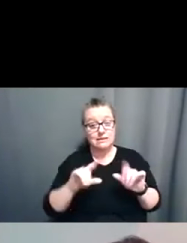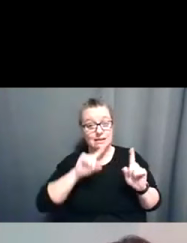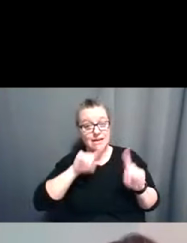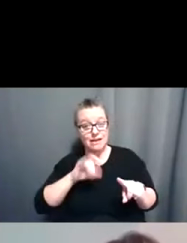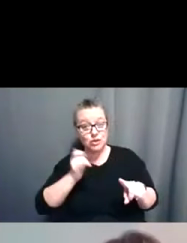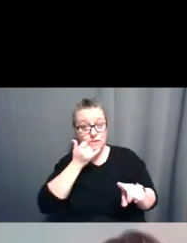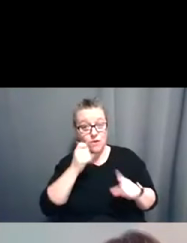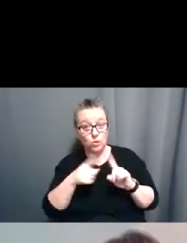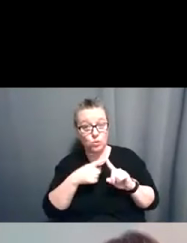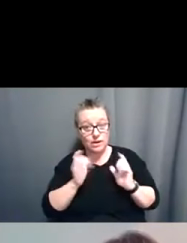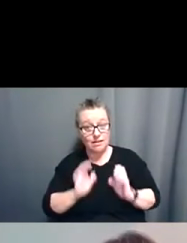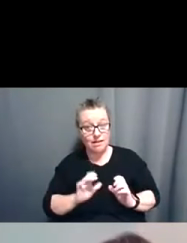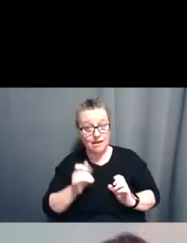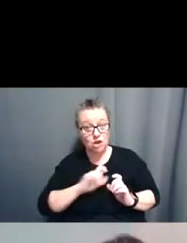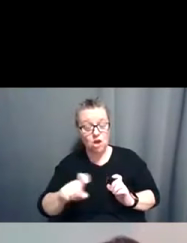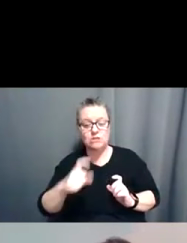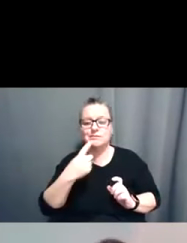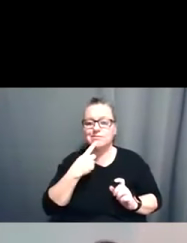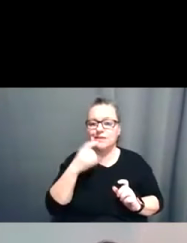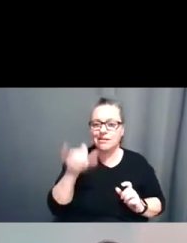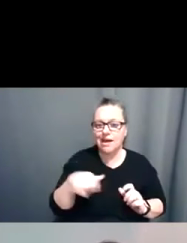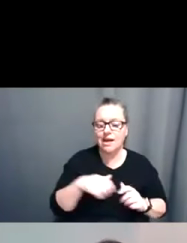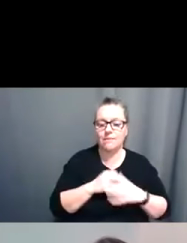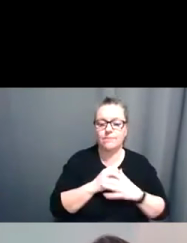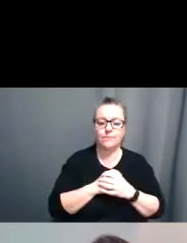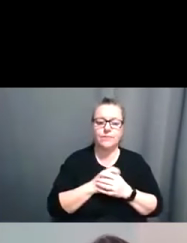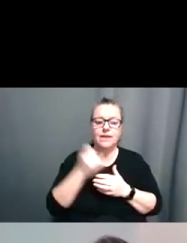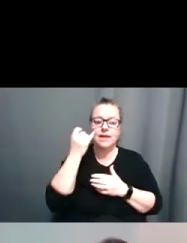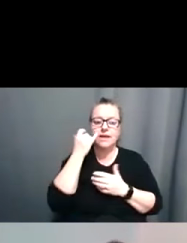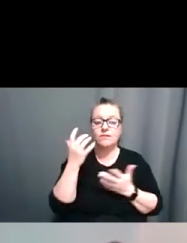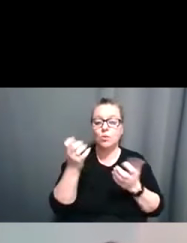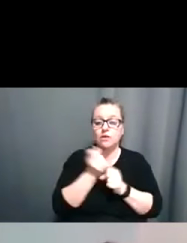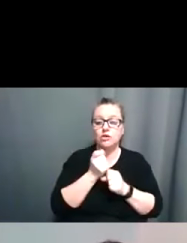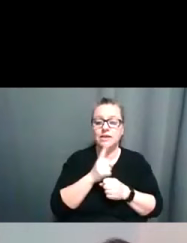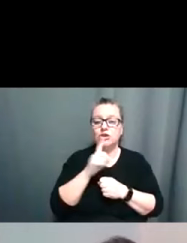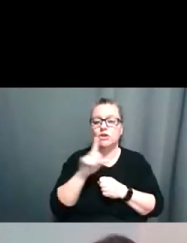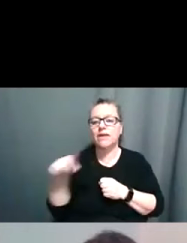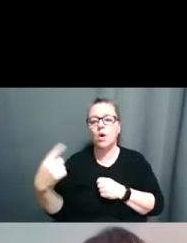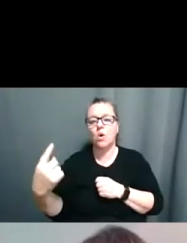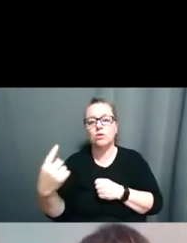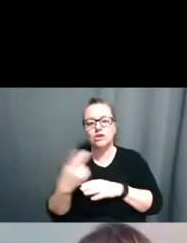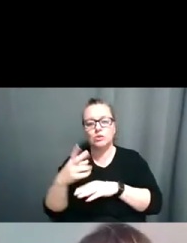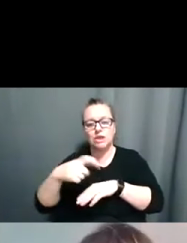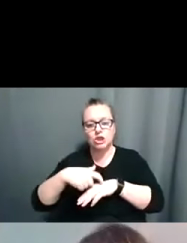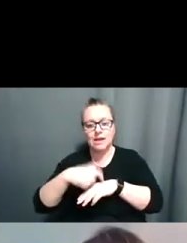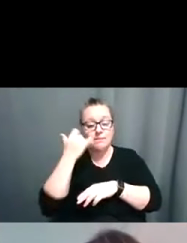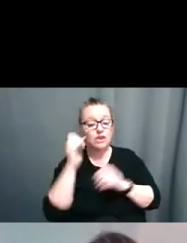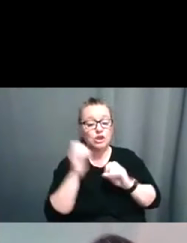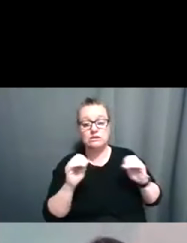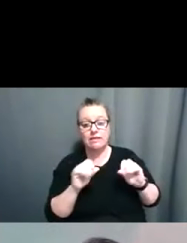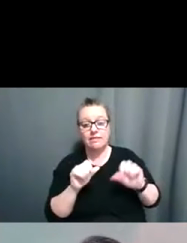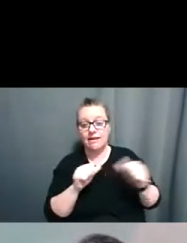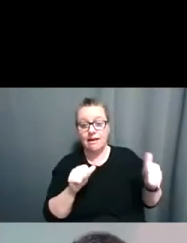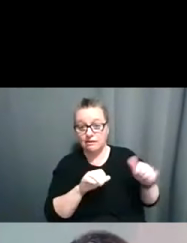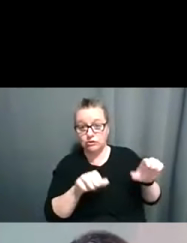client calls, say so. If you want to make sure that they only spend time on this if there's absolutely nothing else in the world better to